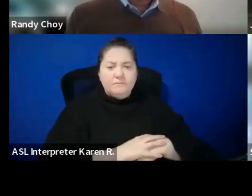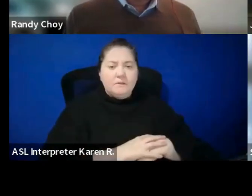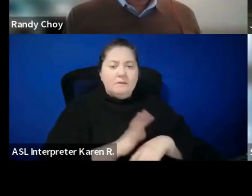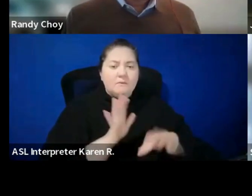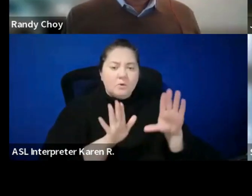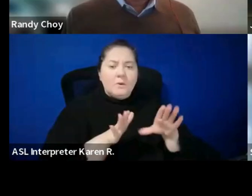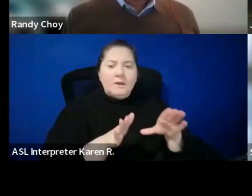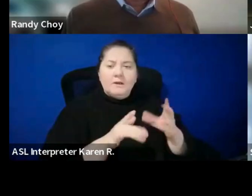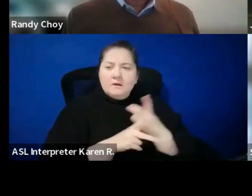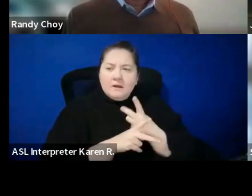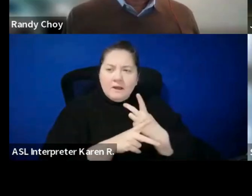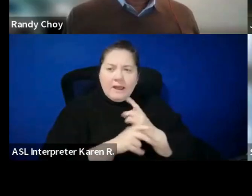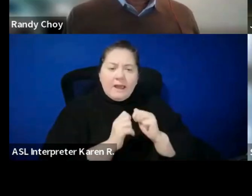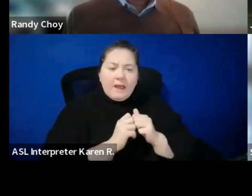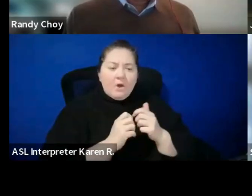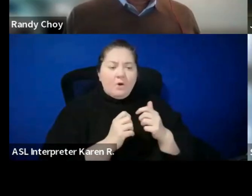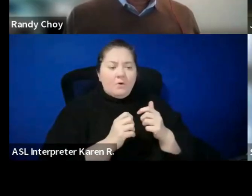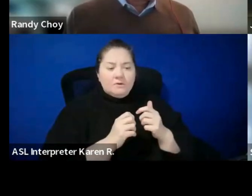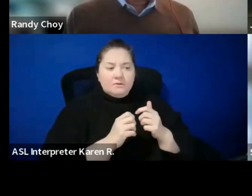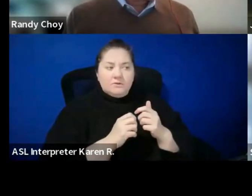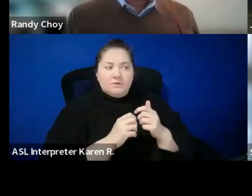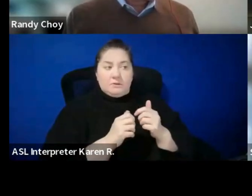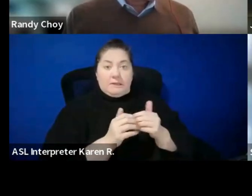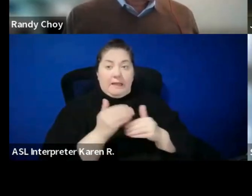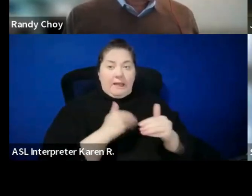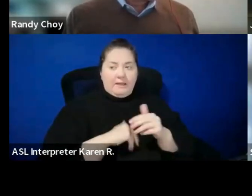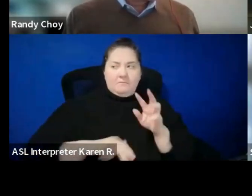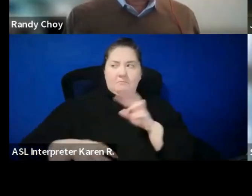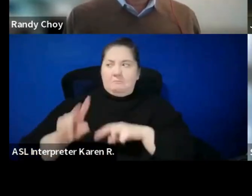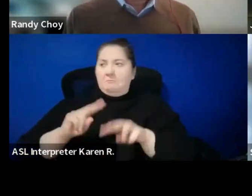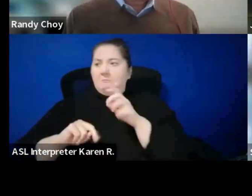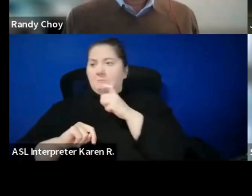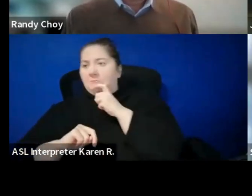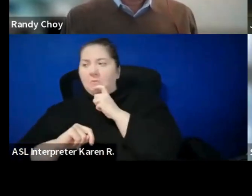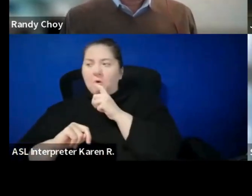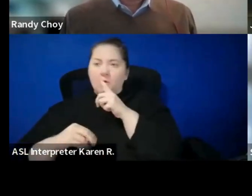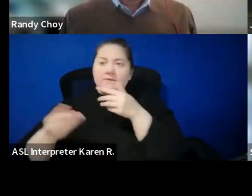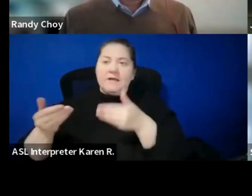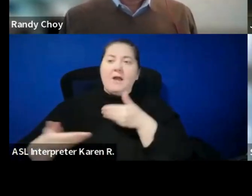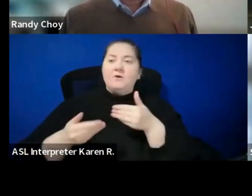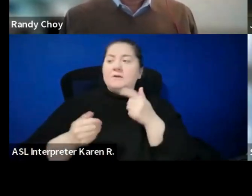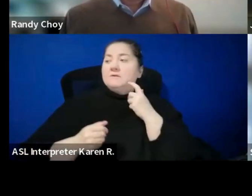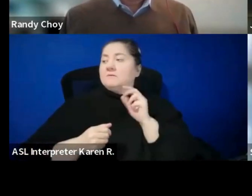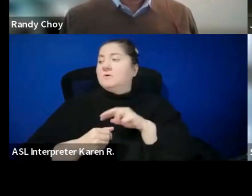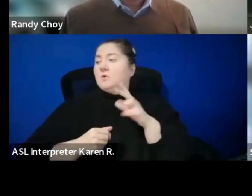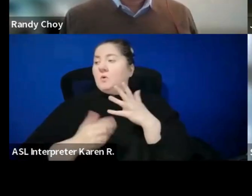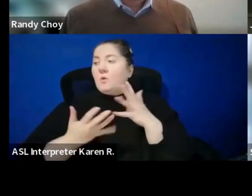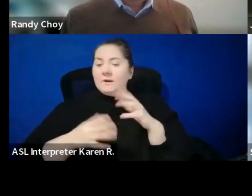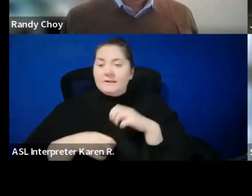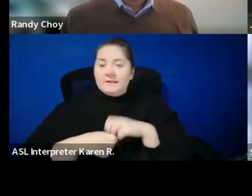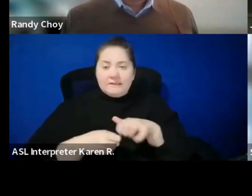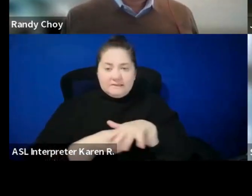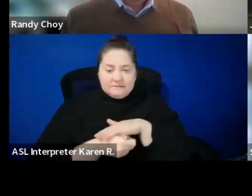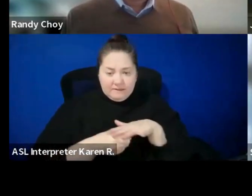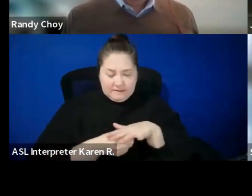to figure out how to get ahead of just going through funders that are already in the